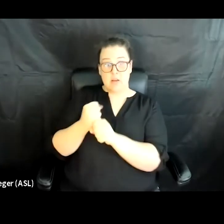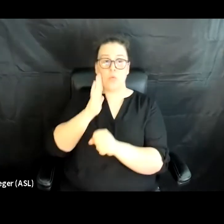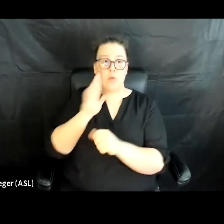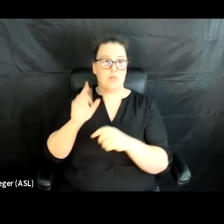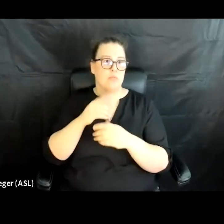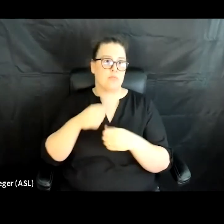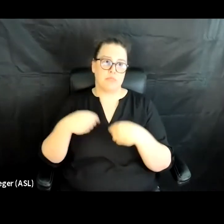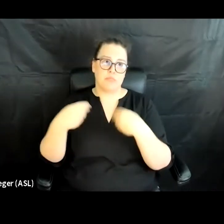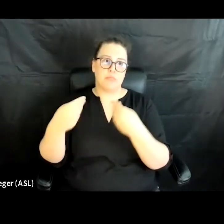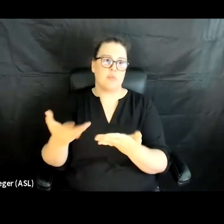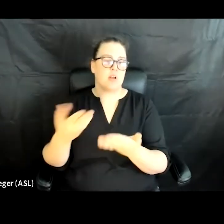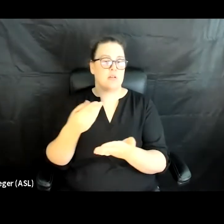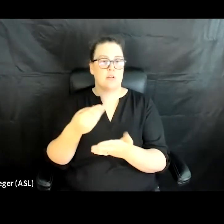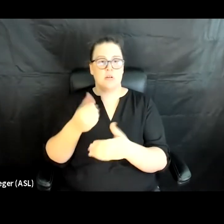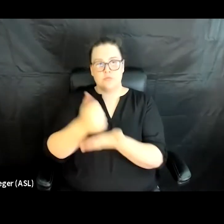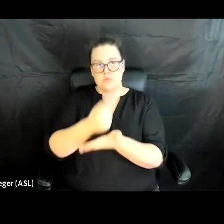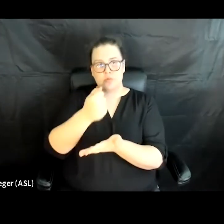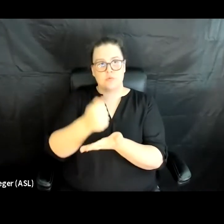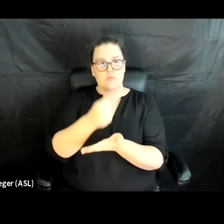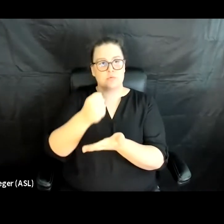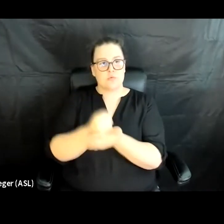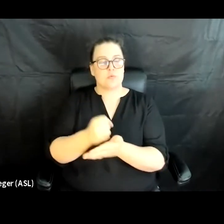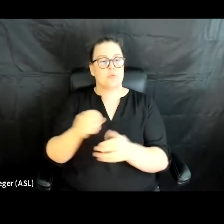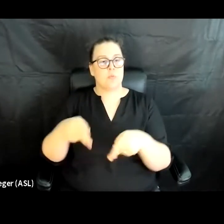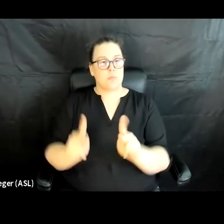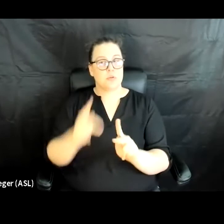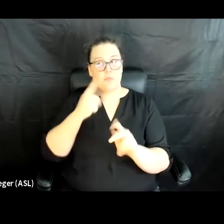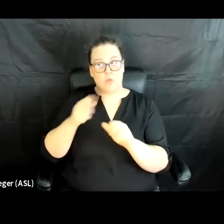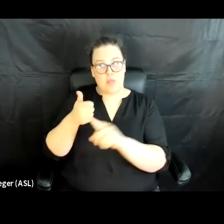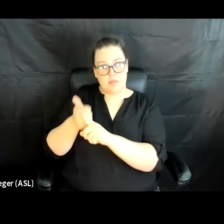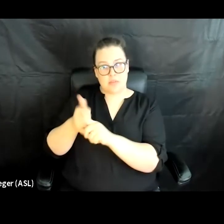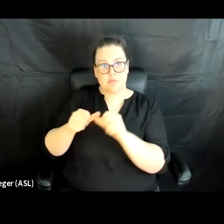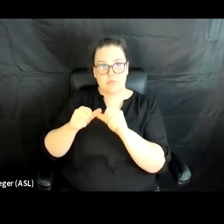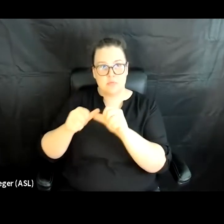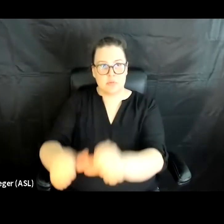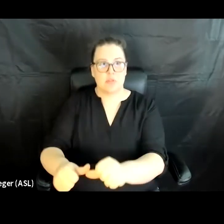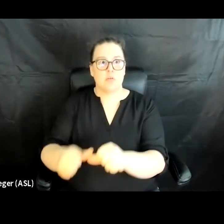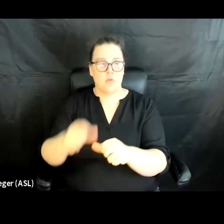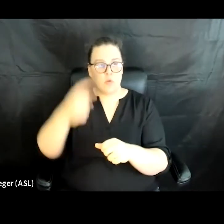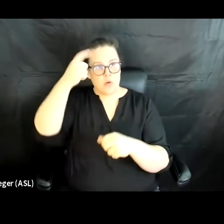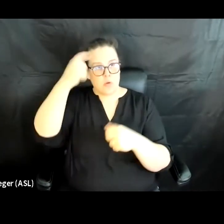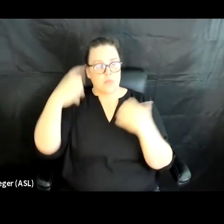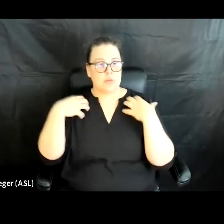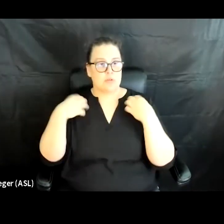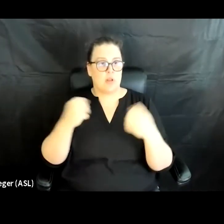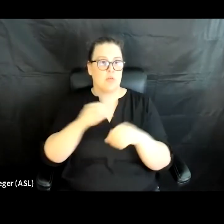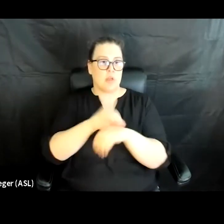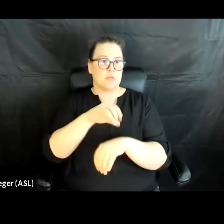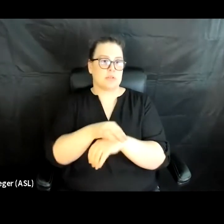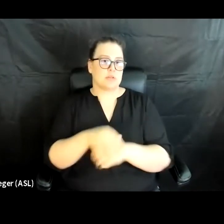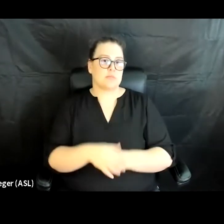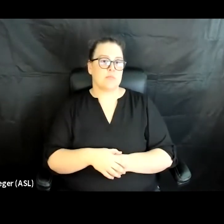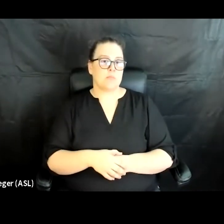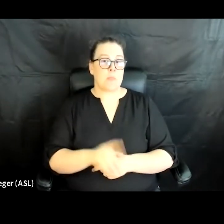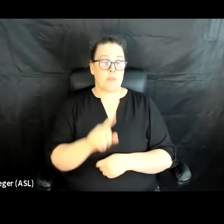scholarship opportunities for them to pursue their master's in clinical mental health counseling. And so our first